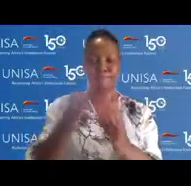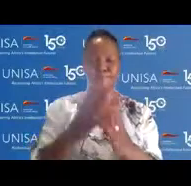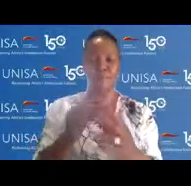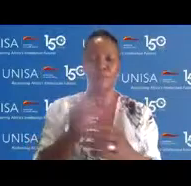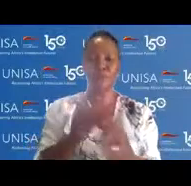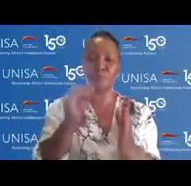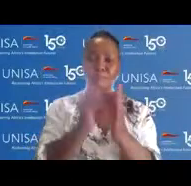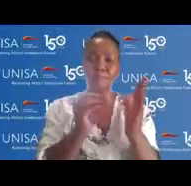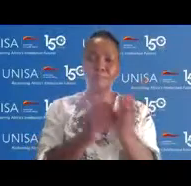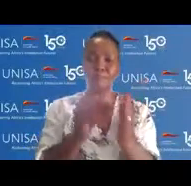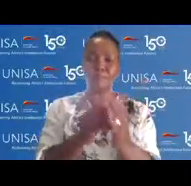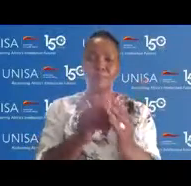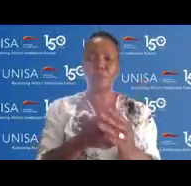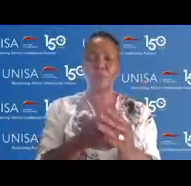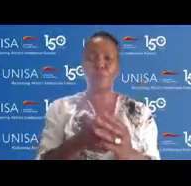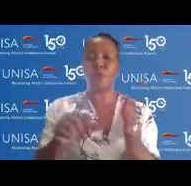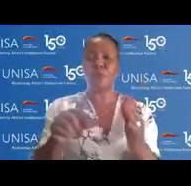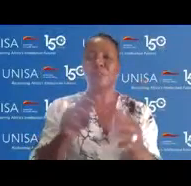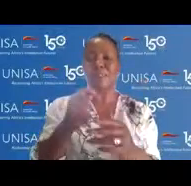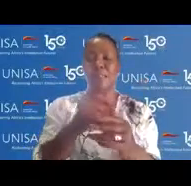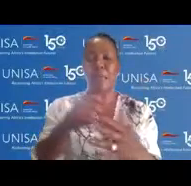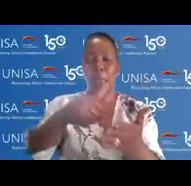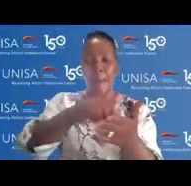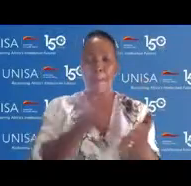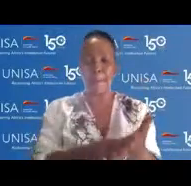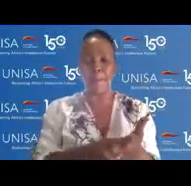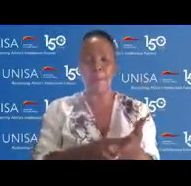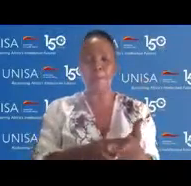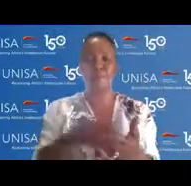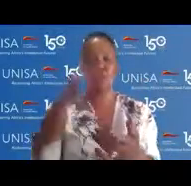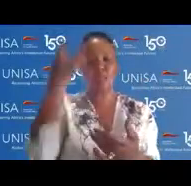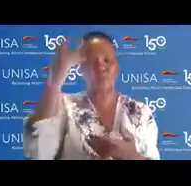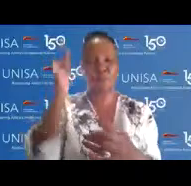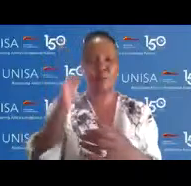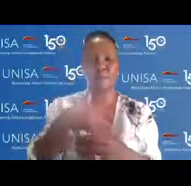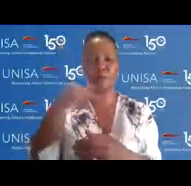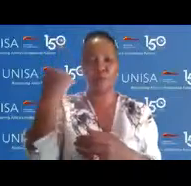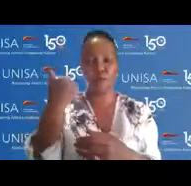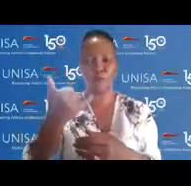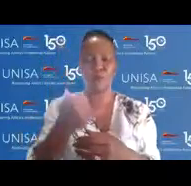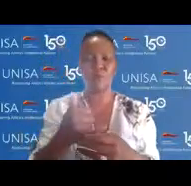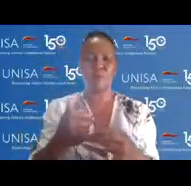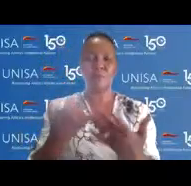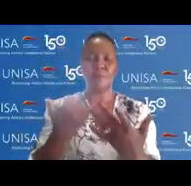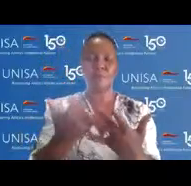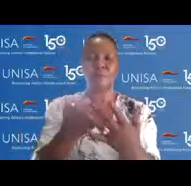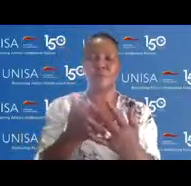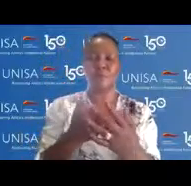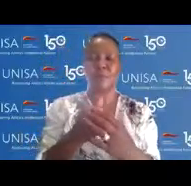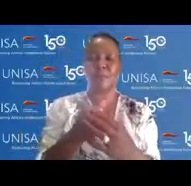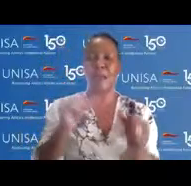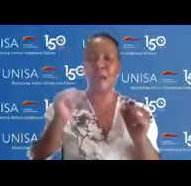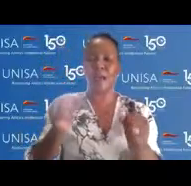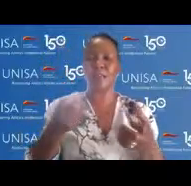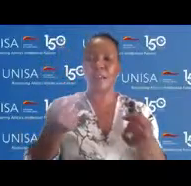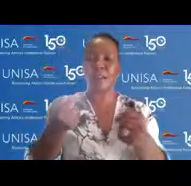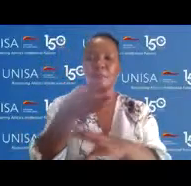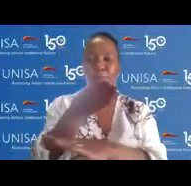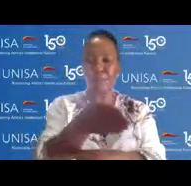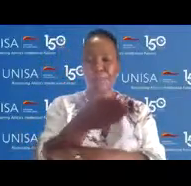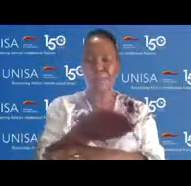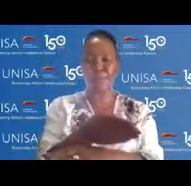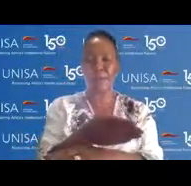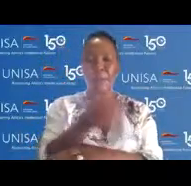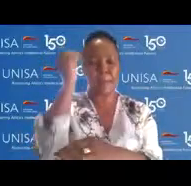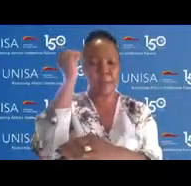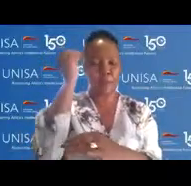your smartphone? Were you able to see the memory available, the hard drive space available? Were you able to see which